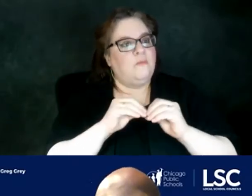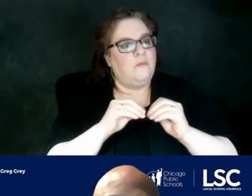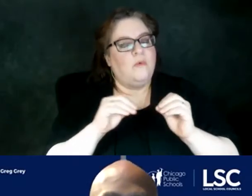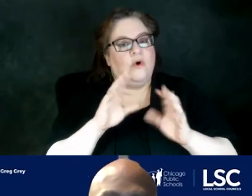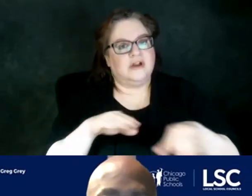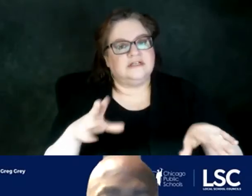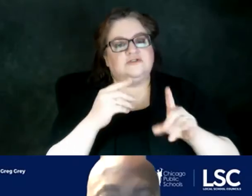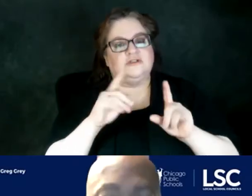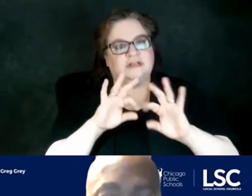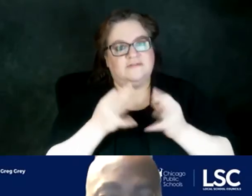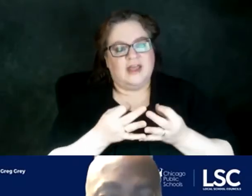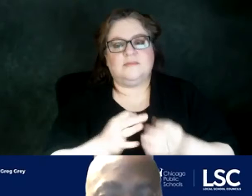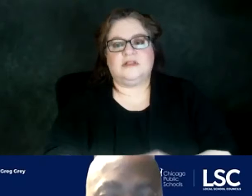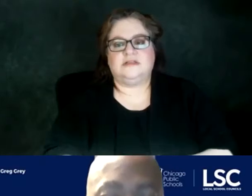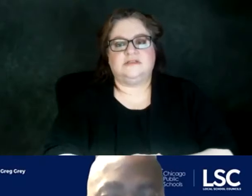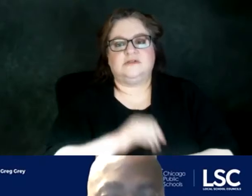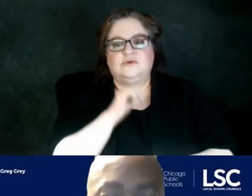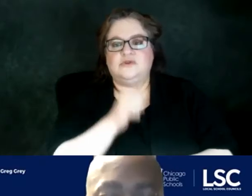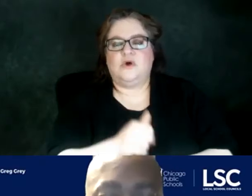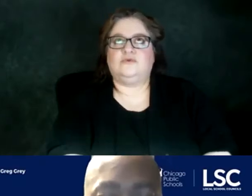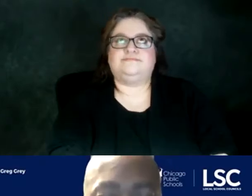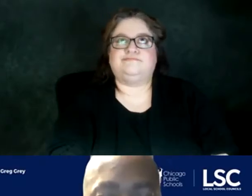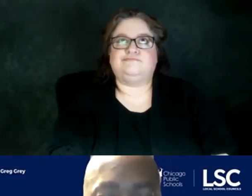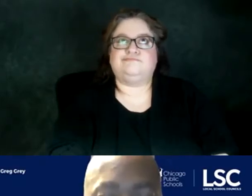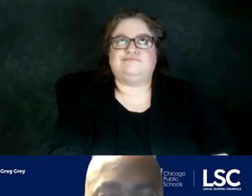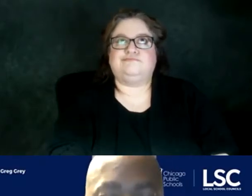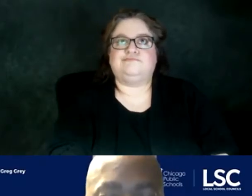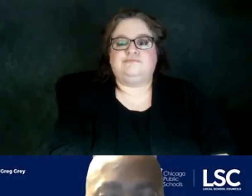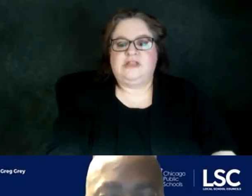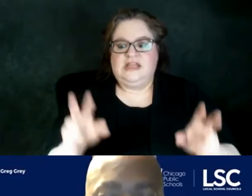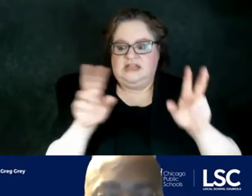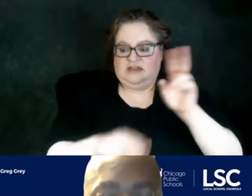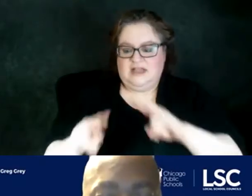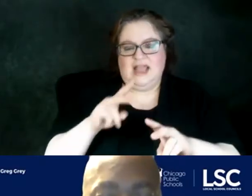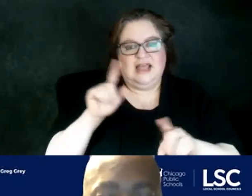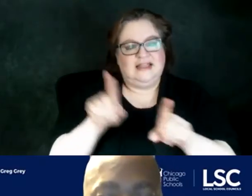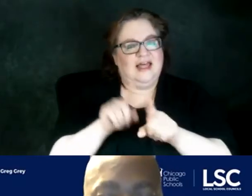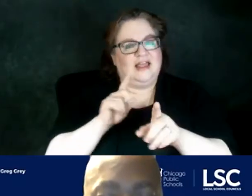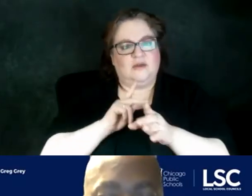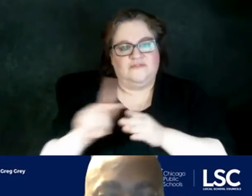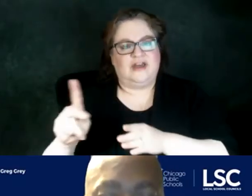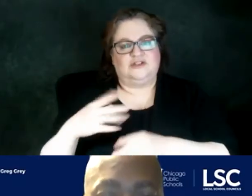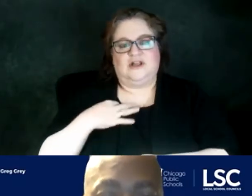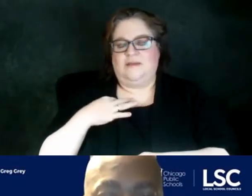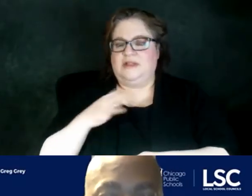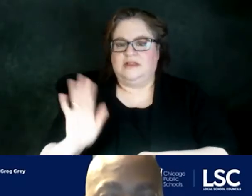families. So don't look at this as a professional application. Look at it